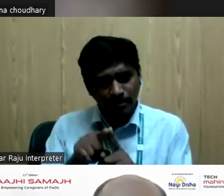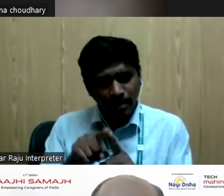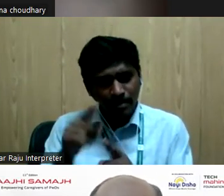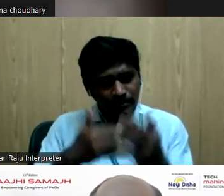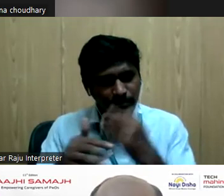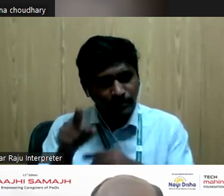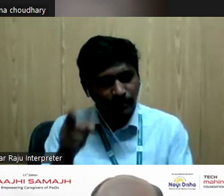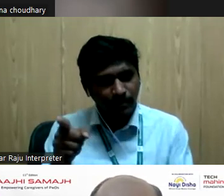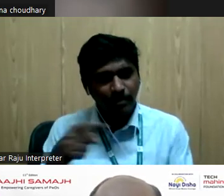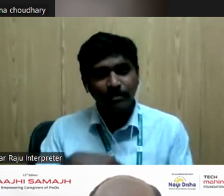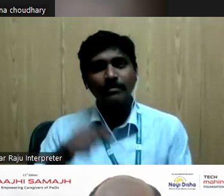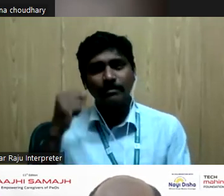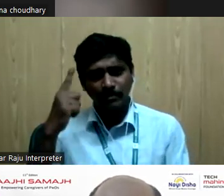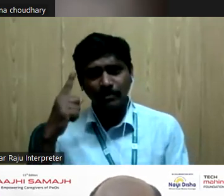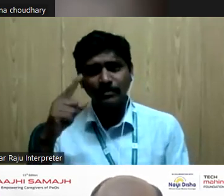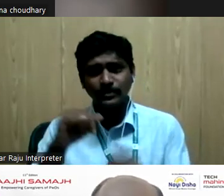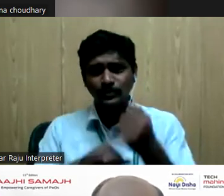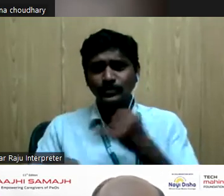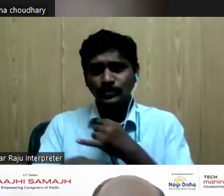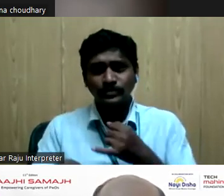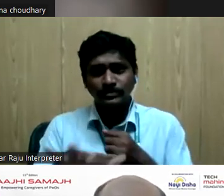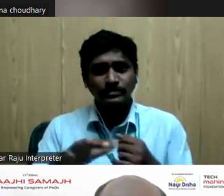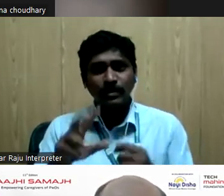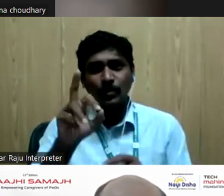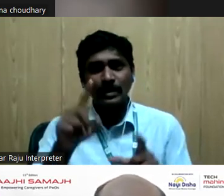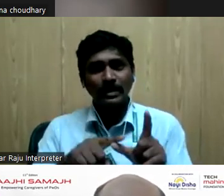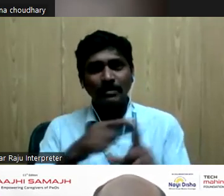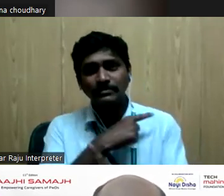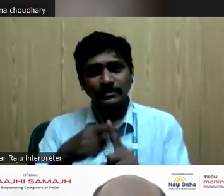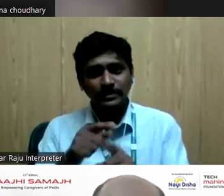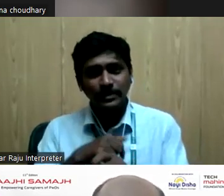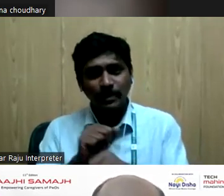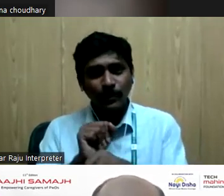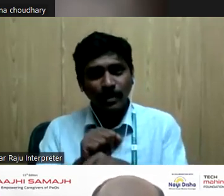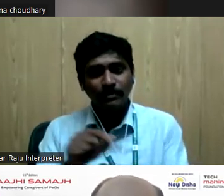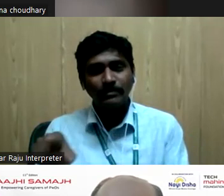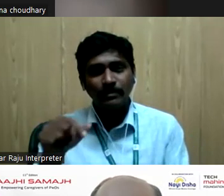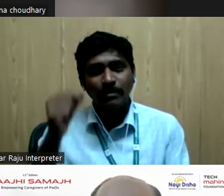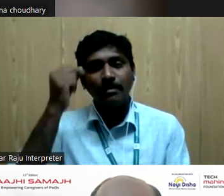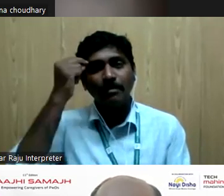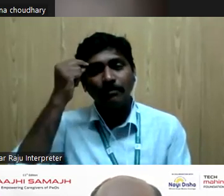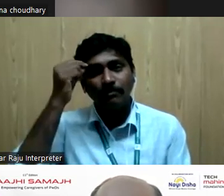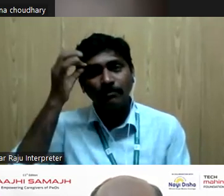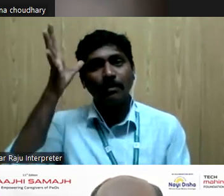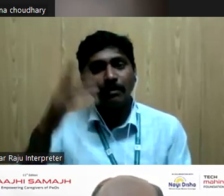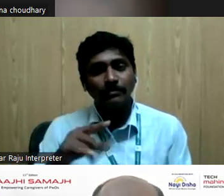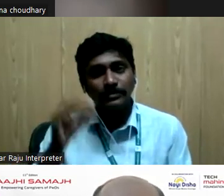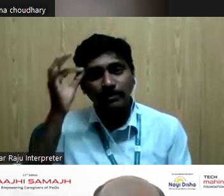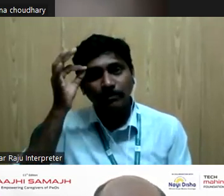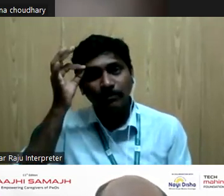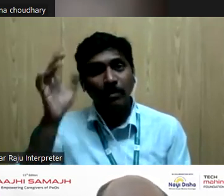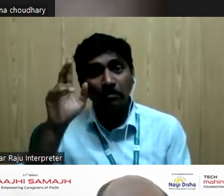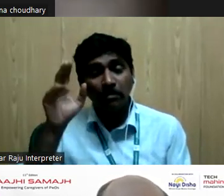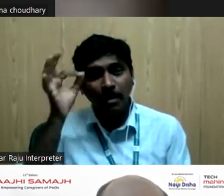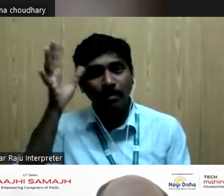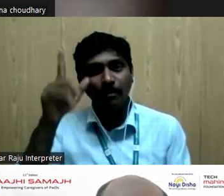been working in the social sector for more than 20 years, and I realized that the more you work, the more you realize that there is to work. And this is clearly